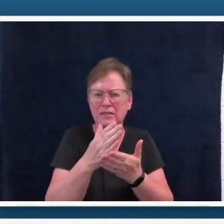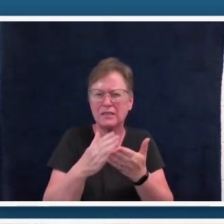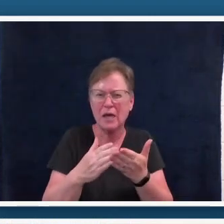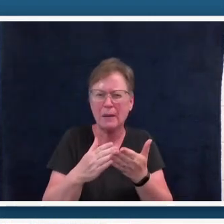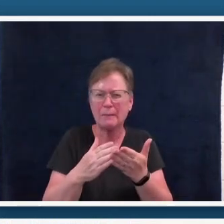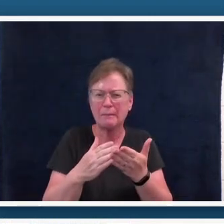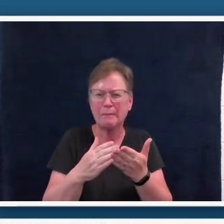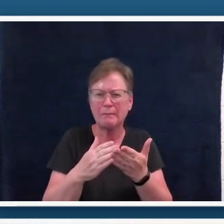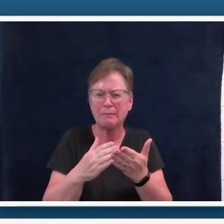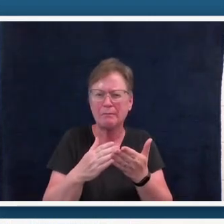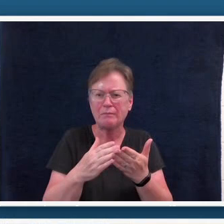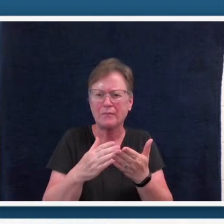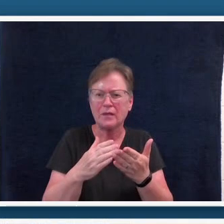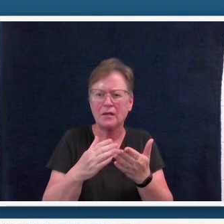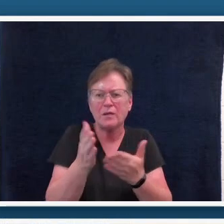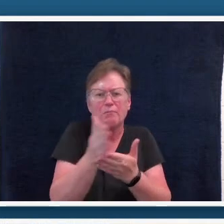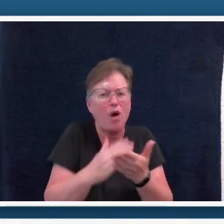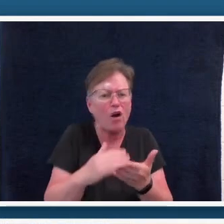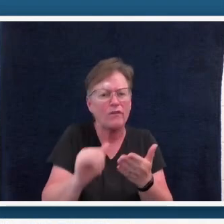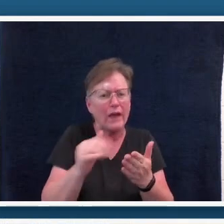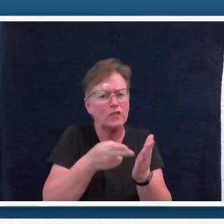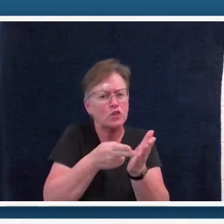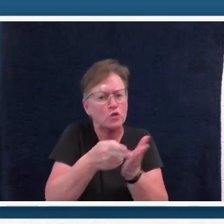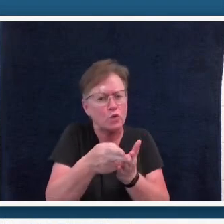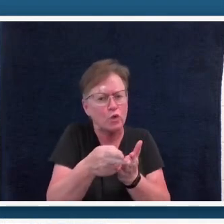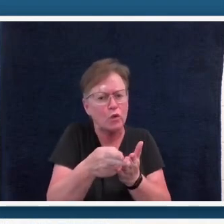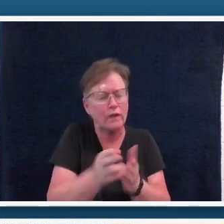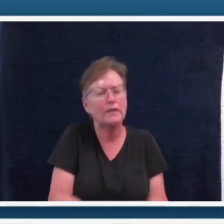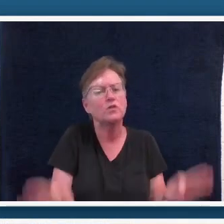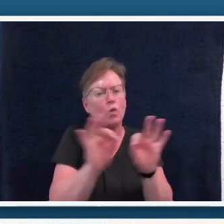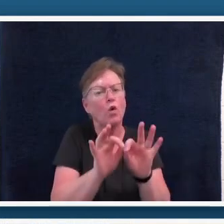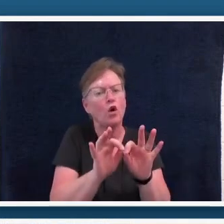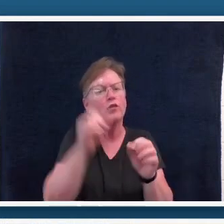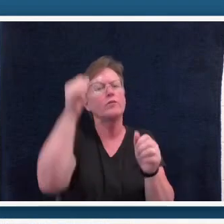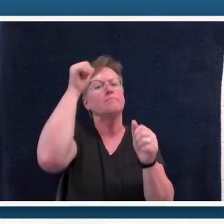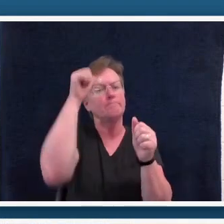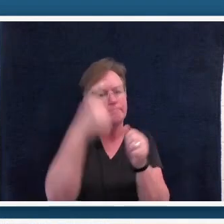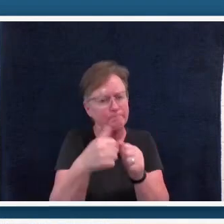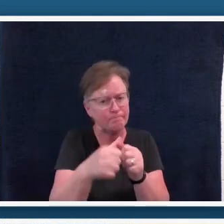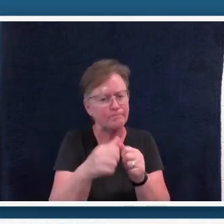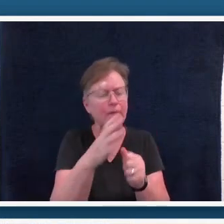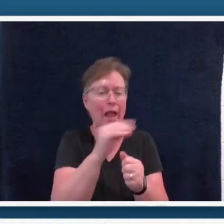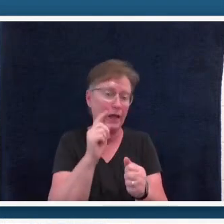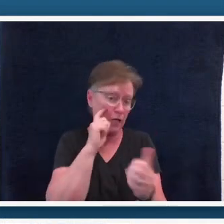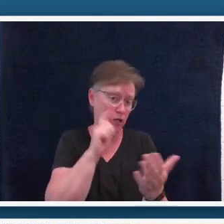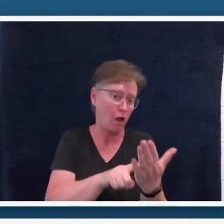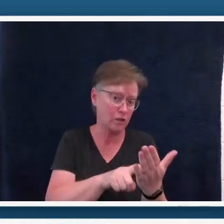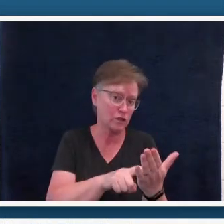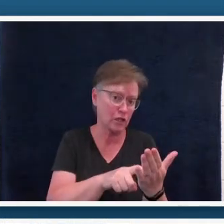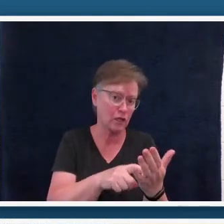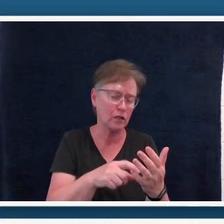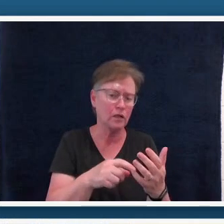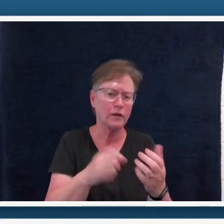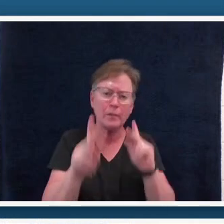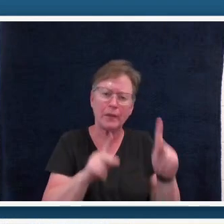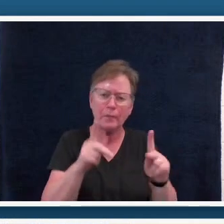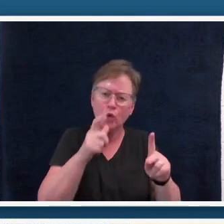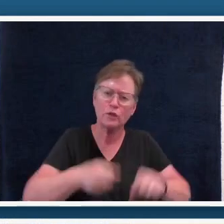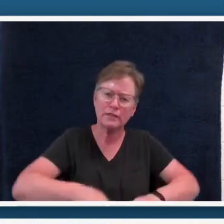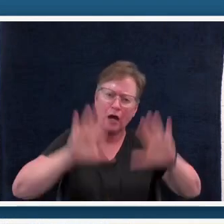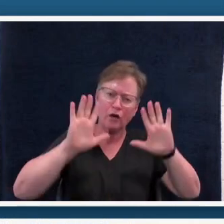piece to that truth of it that is worth, commemorating and acknowledging for all those people who sacrificed so much.